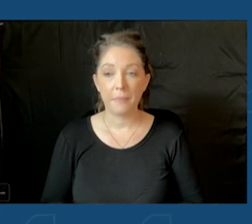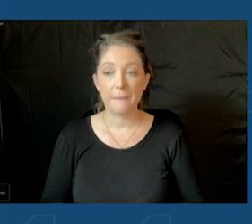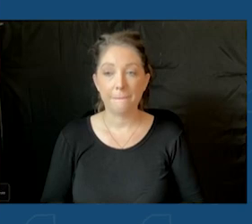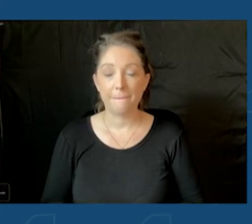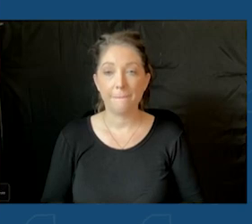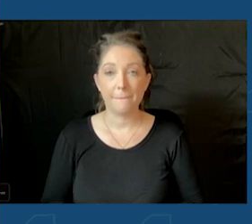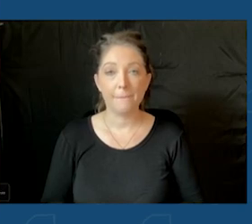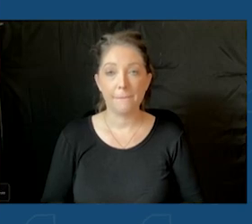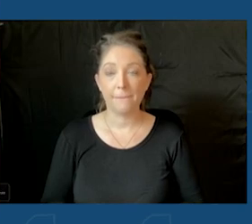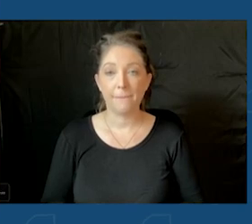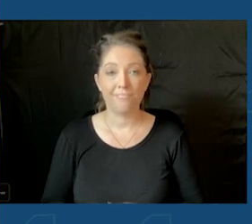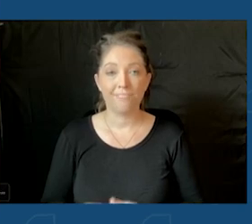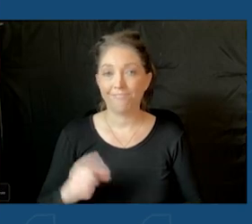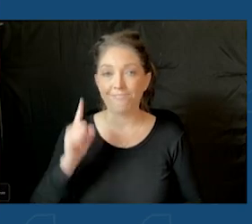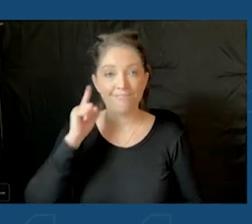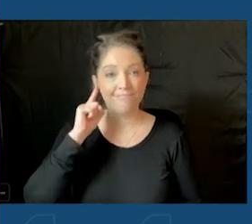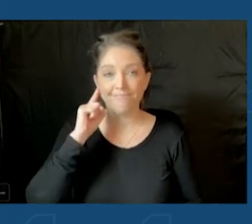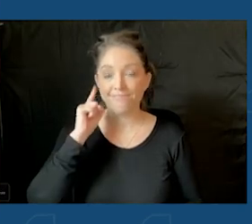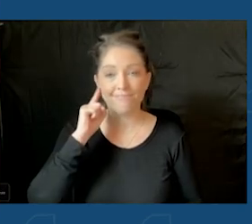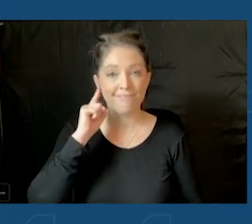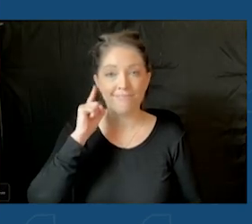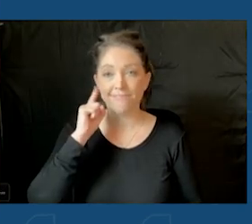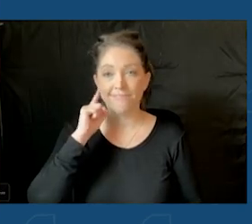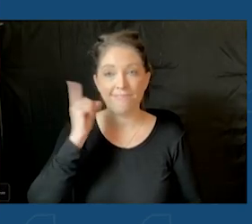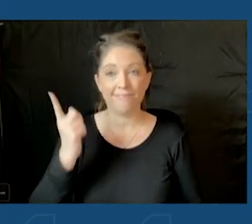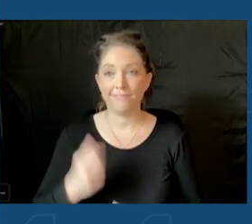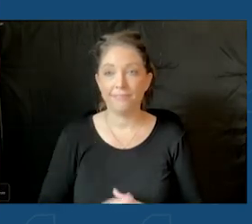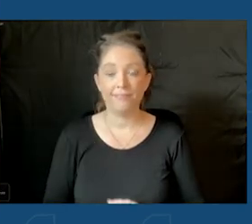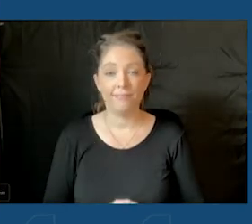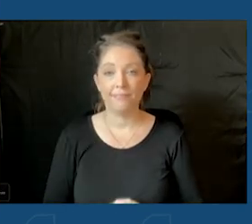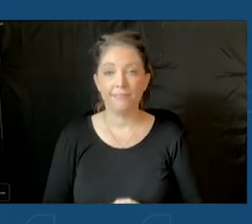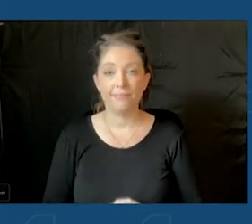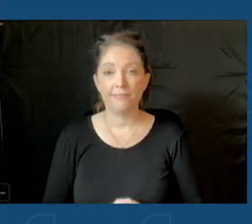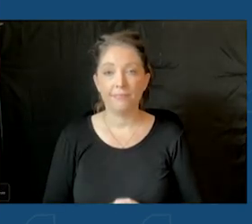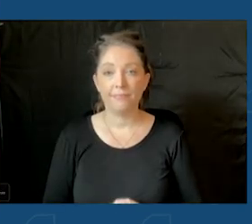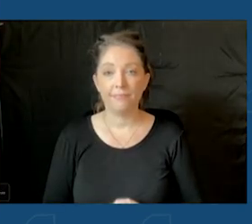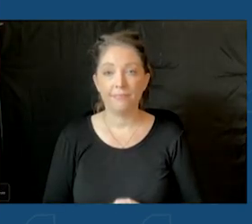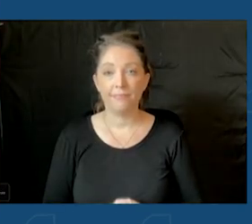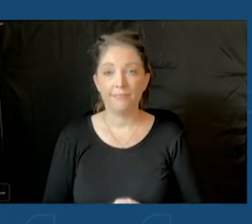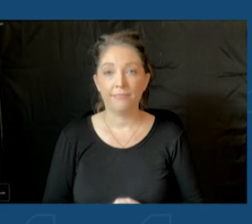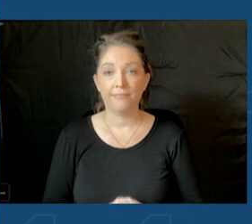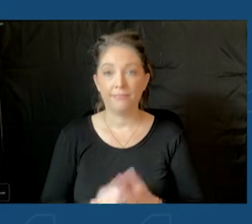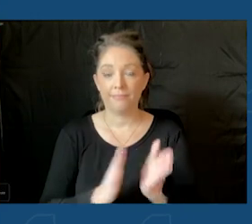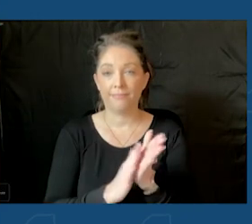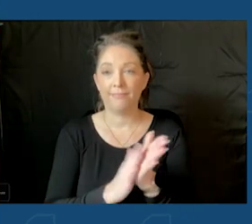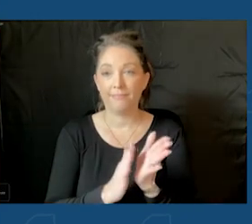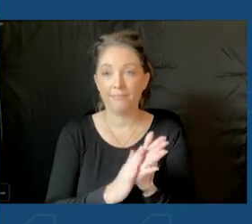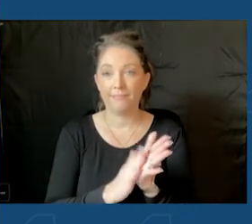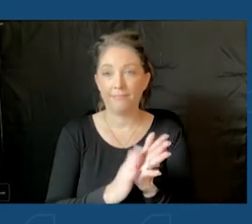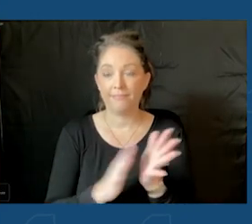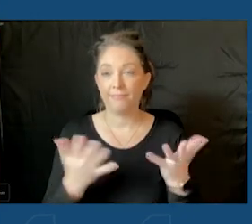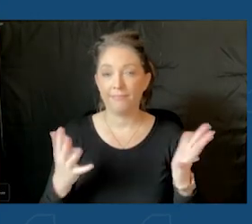on up. Come on, Rick. Take a bow. Yeah. Come on, come on. Come on, give it up for him.